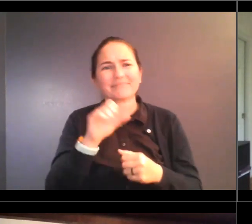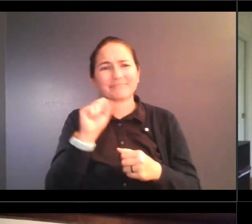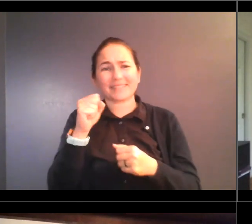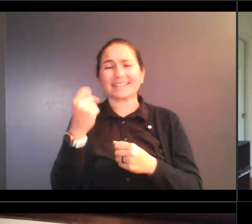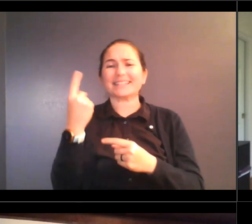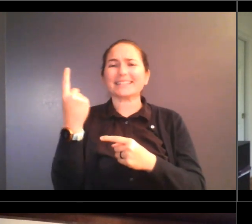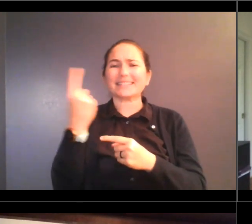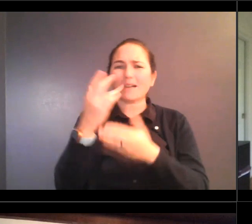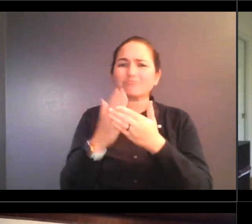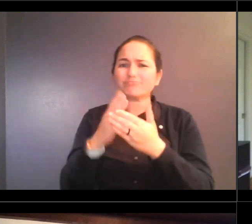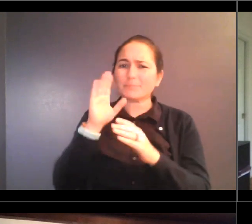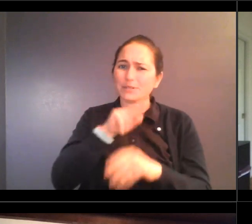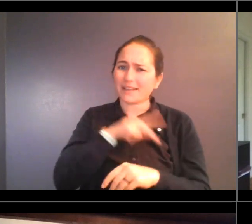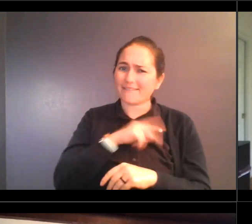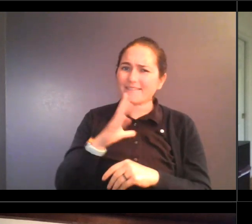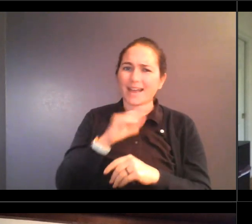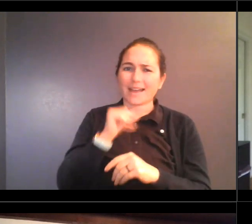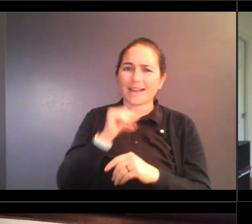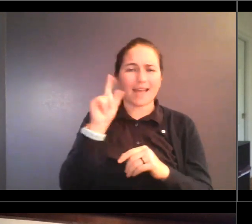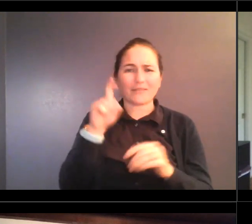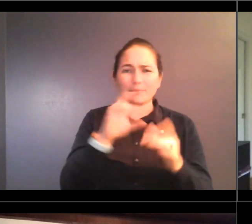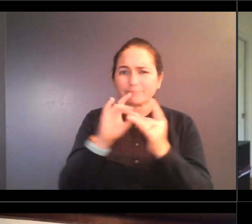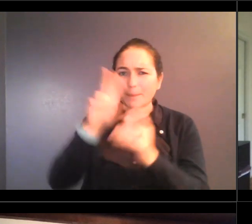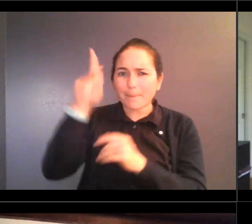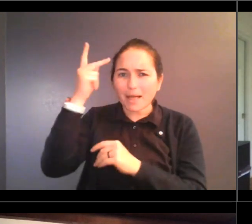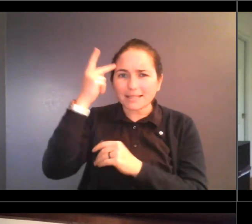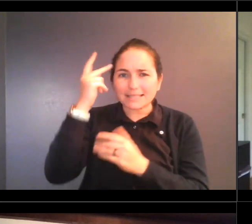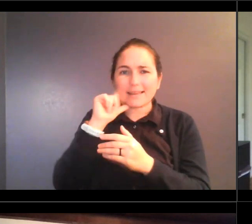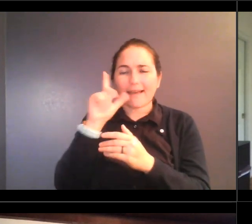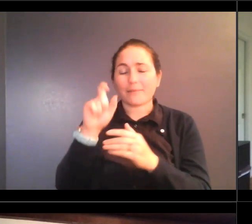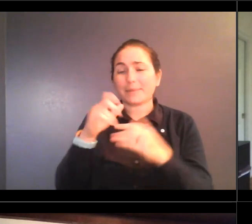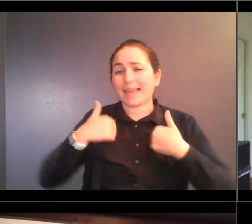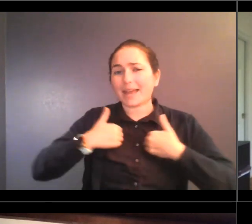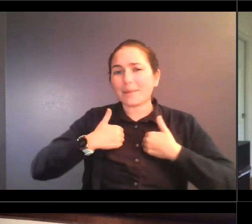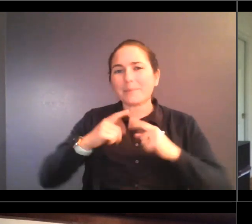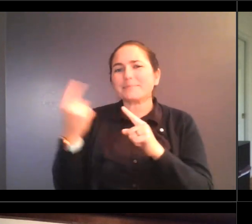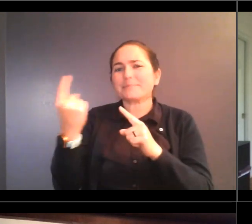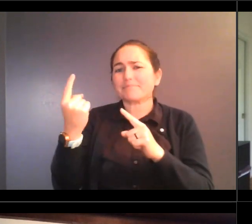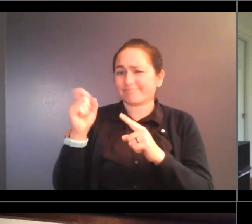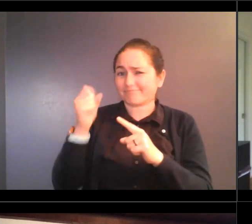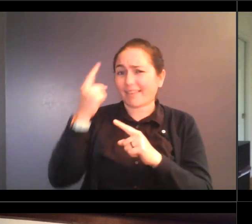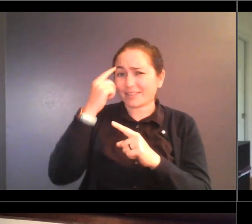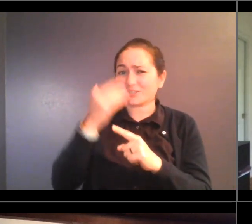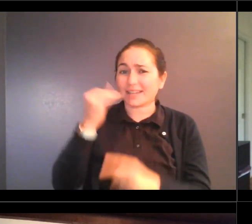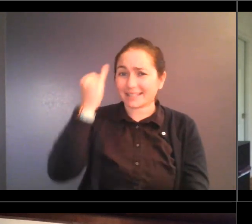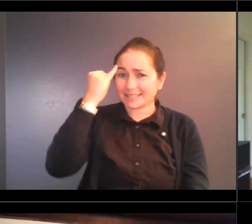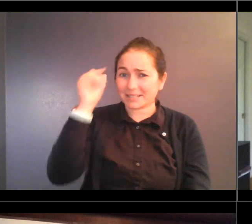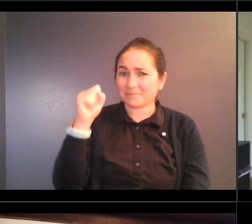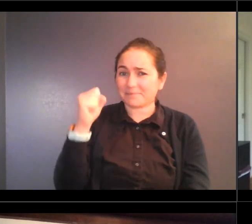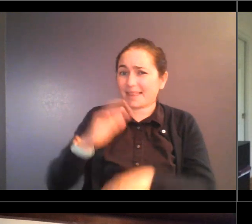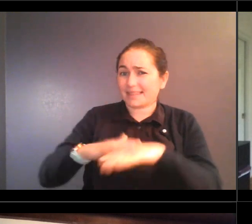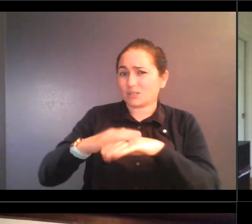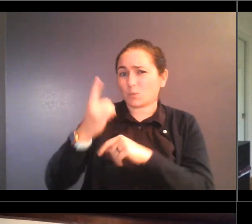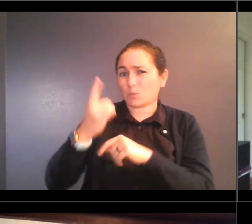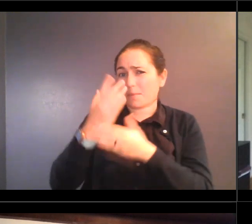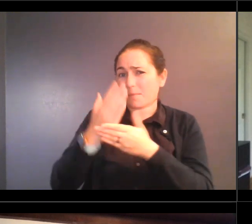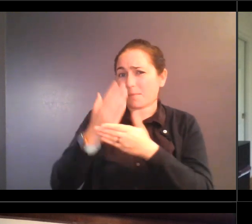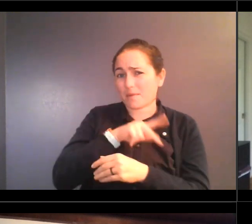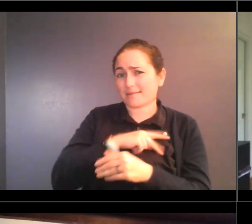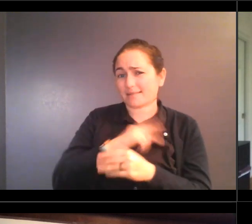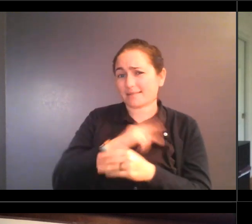of your personality. Doesn't have to be political, doesn't have to be animals, but something. I think it's a good idea to have at least one aspect of your